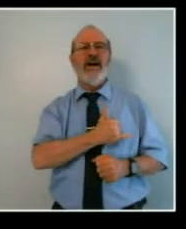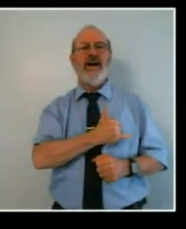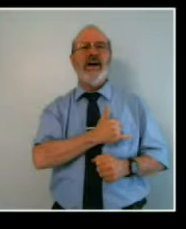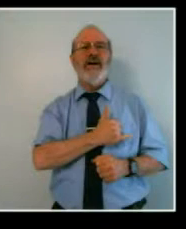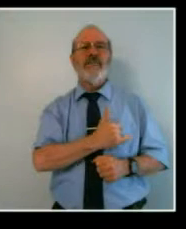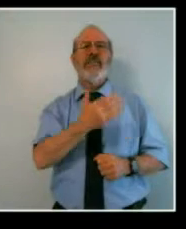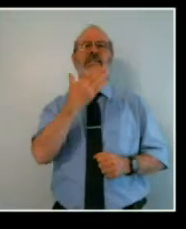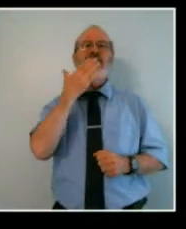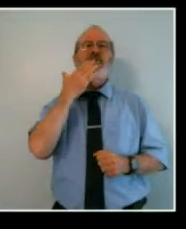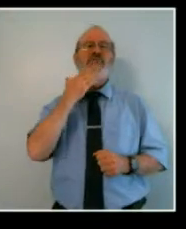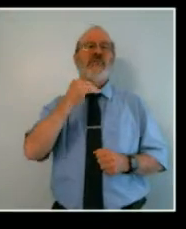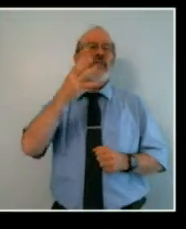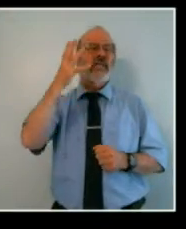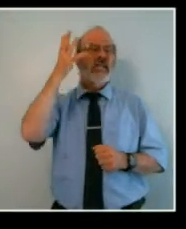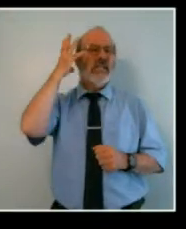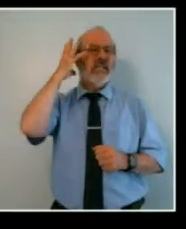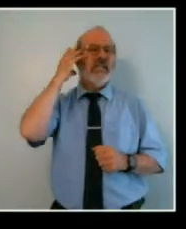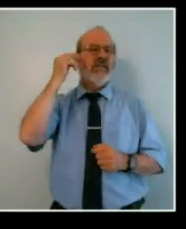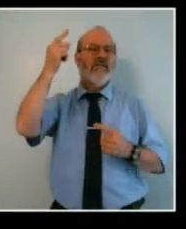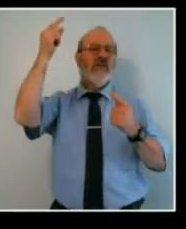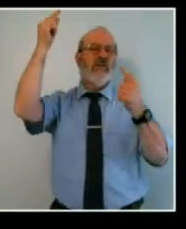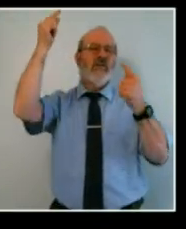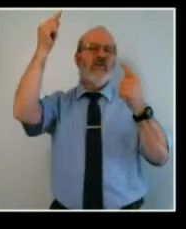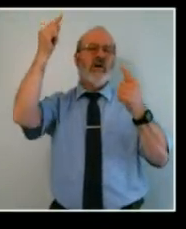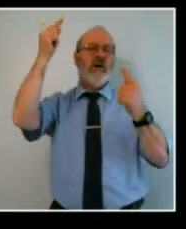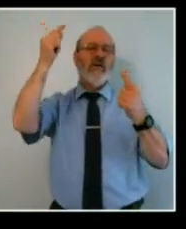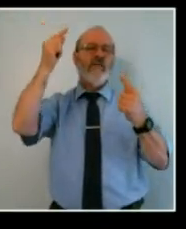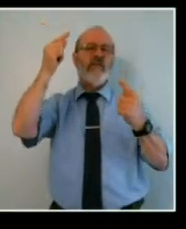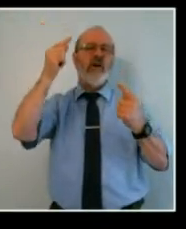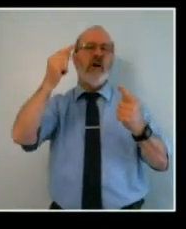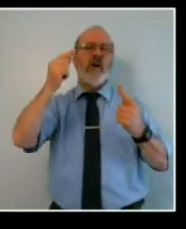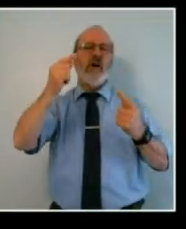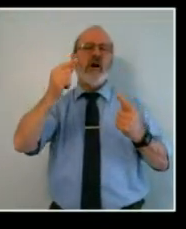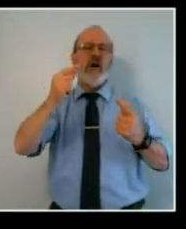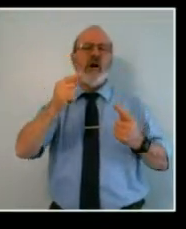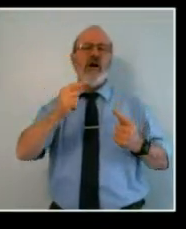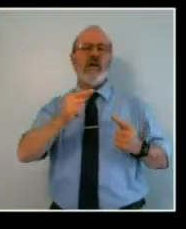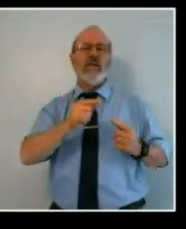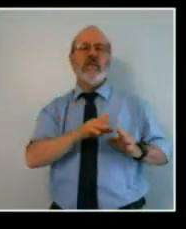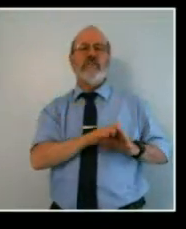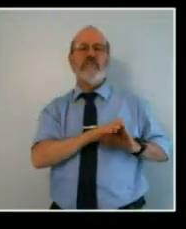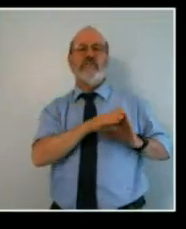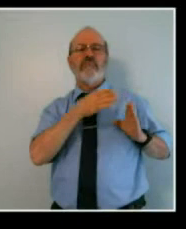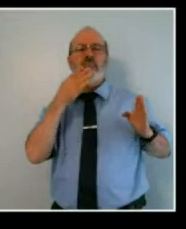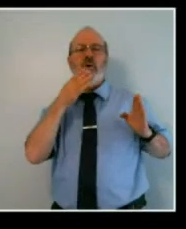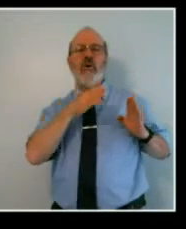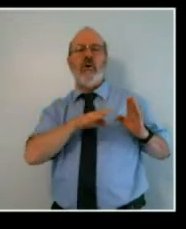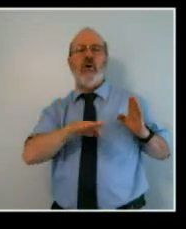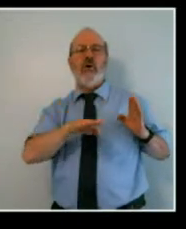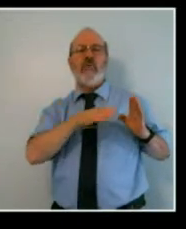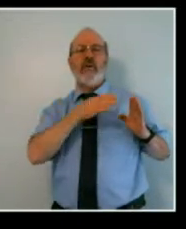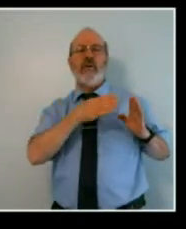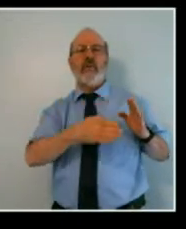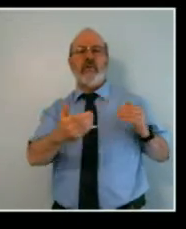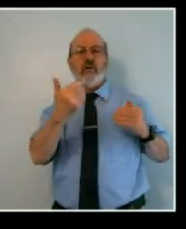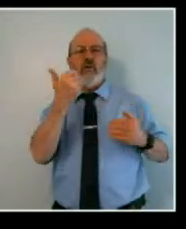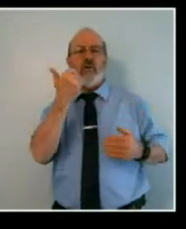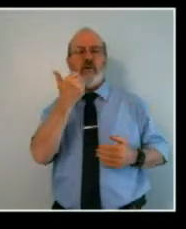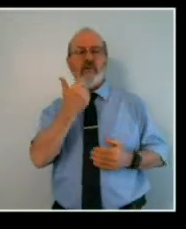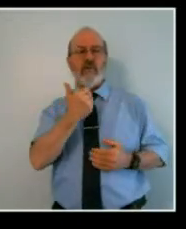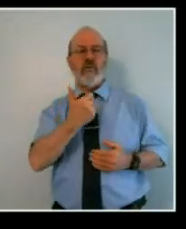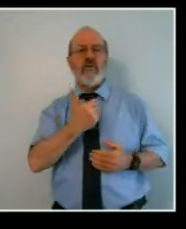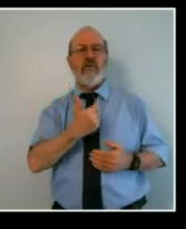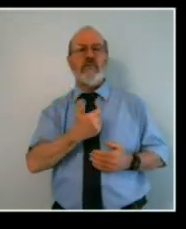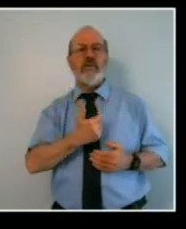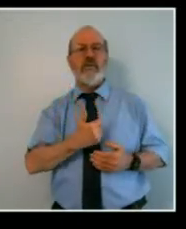abide. Sweetly the tones are falling, open the door for